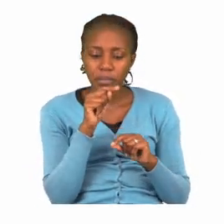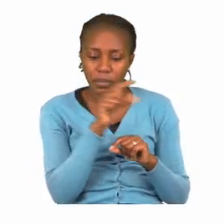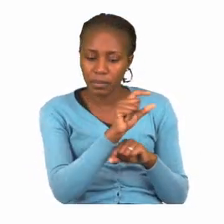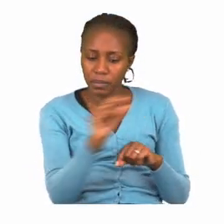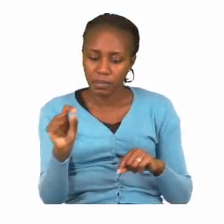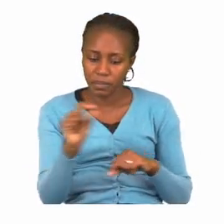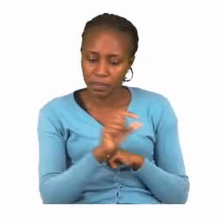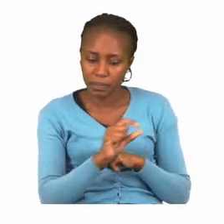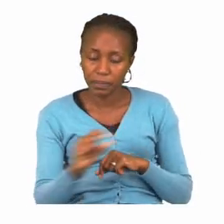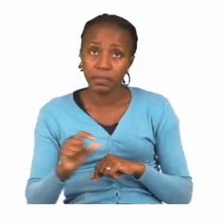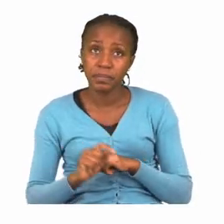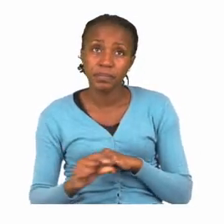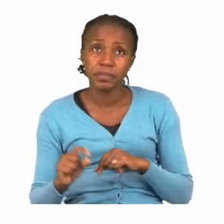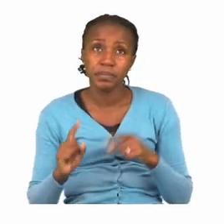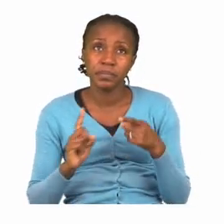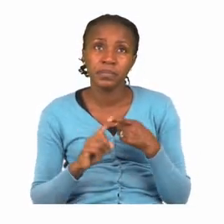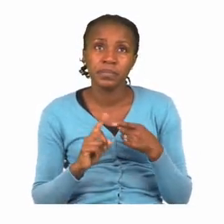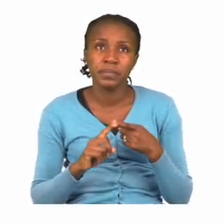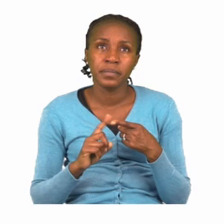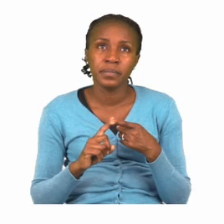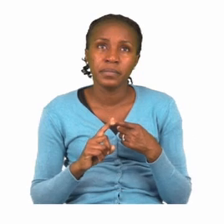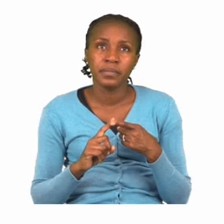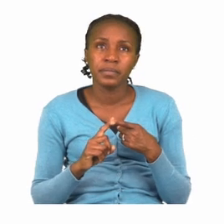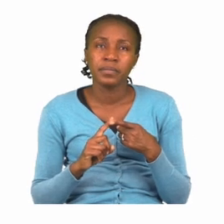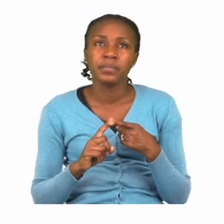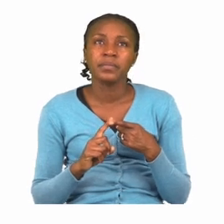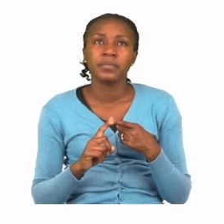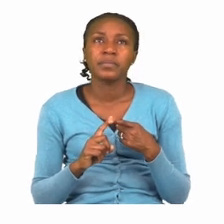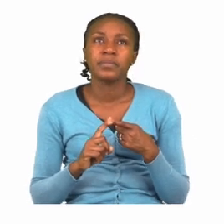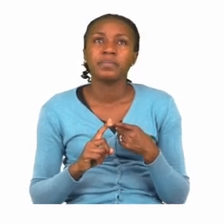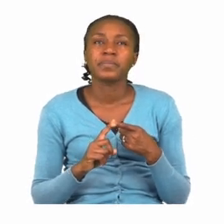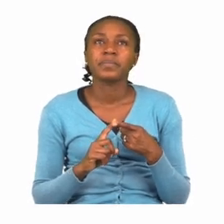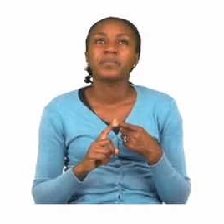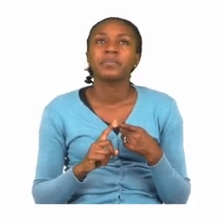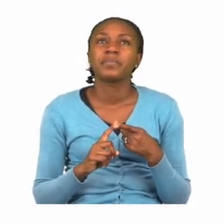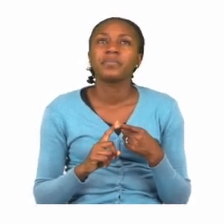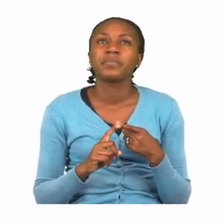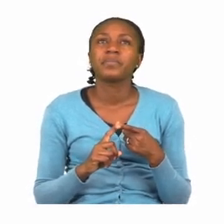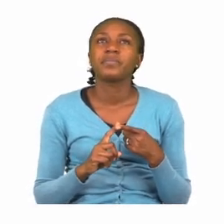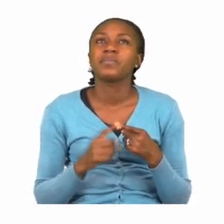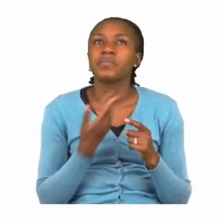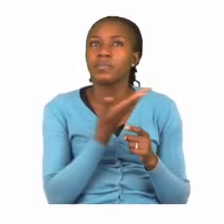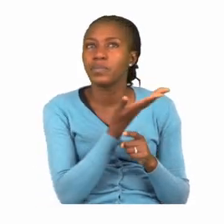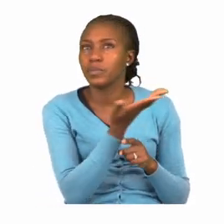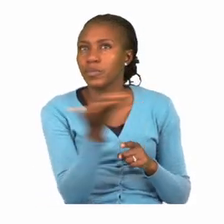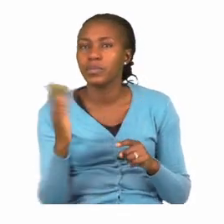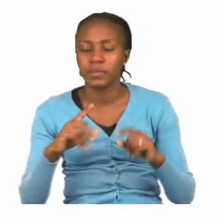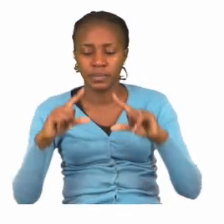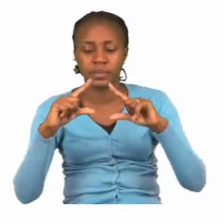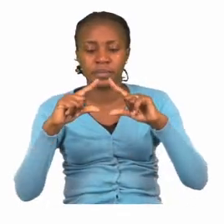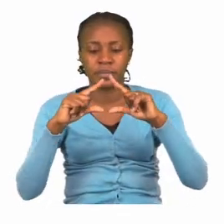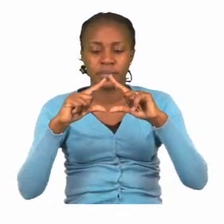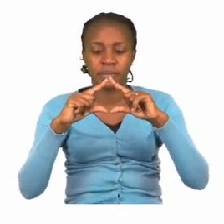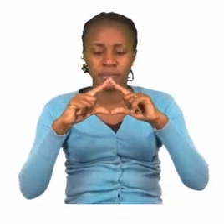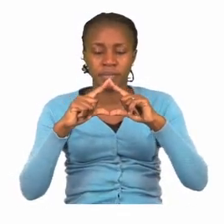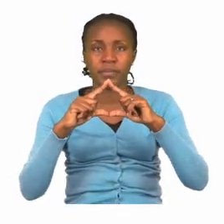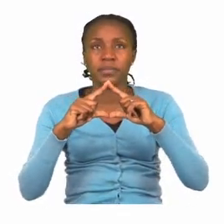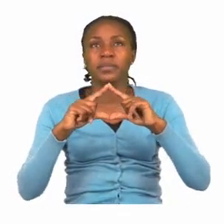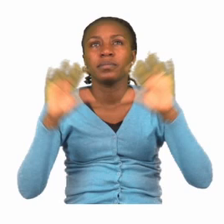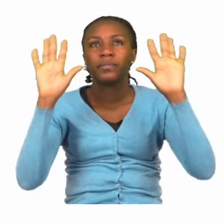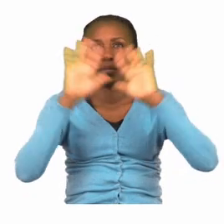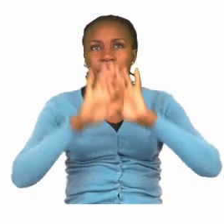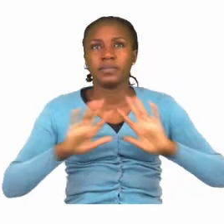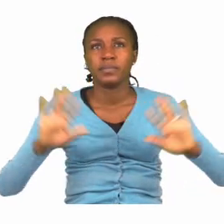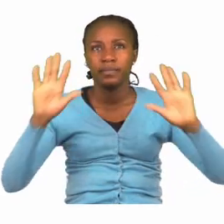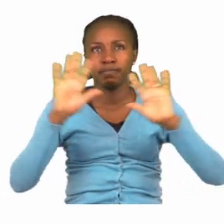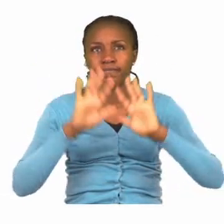instructions. So the first instruction is, it says you have to color all the